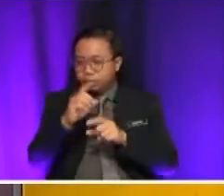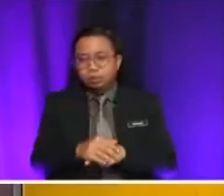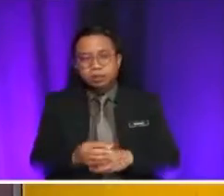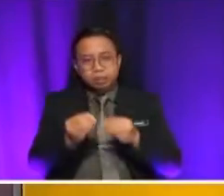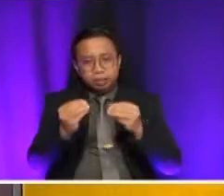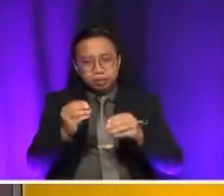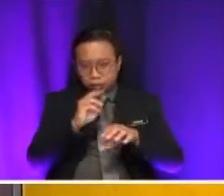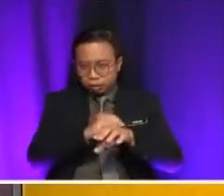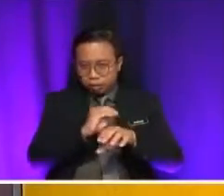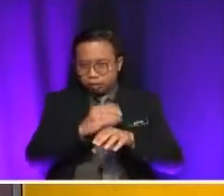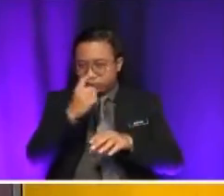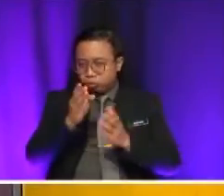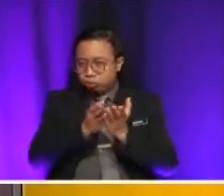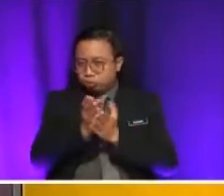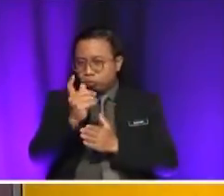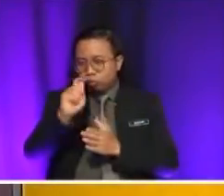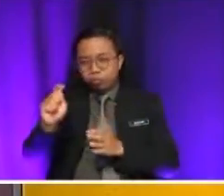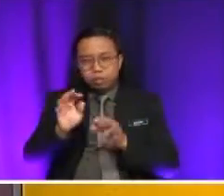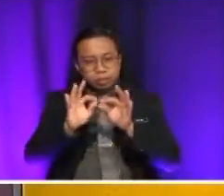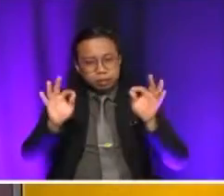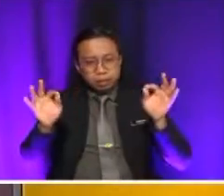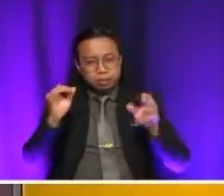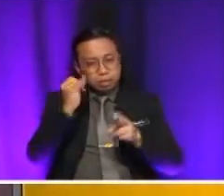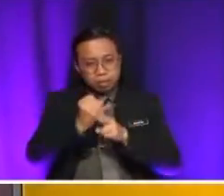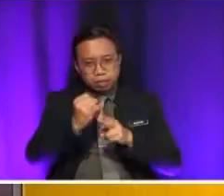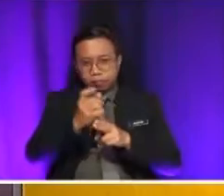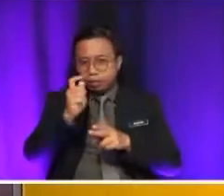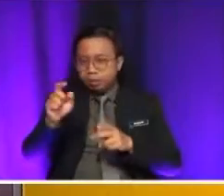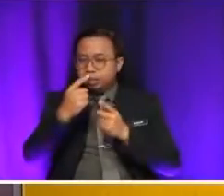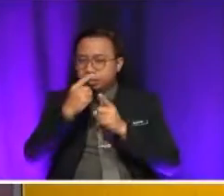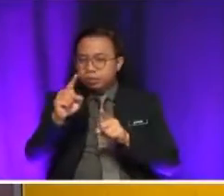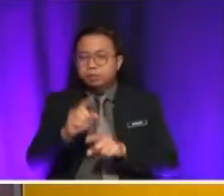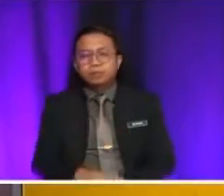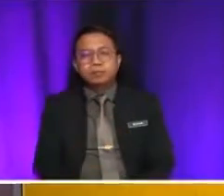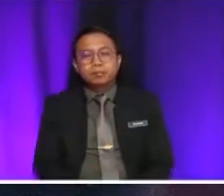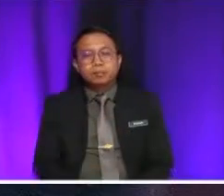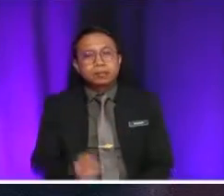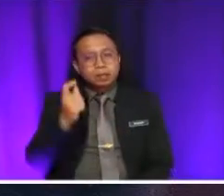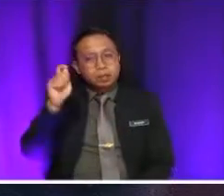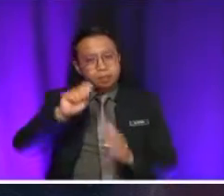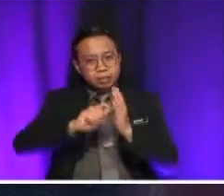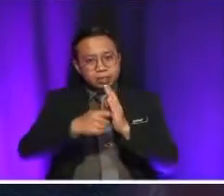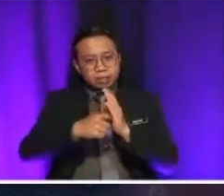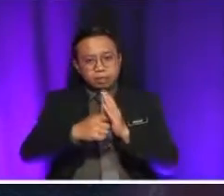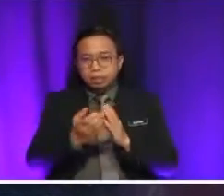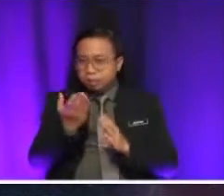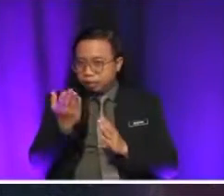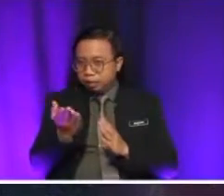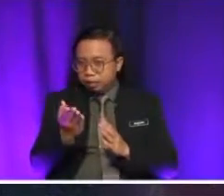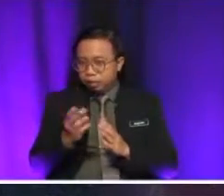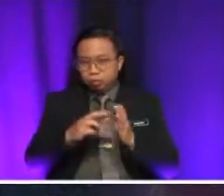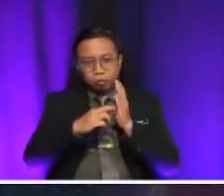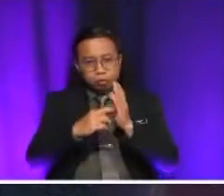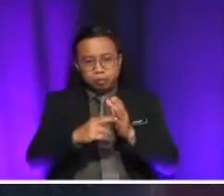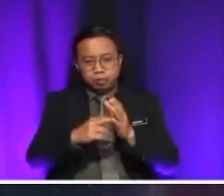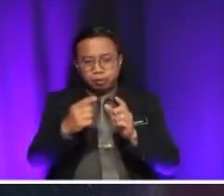you some time to go through the text and identify the answers. Right? Right. Mr. Mohana, so the key here is to refer to the